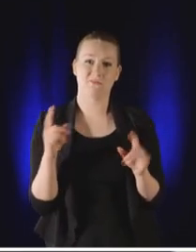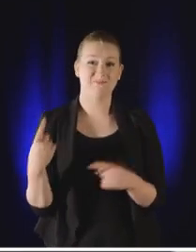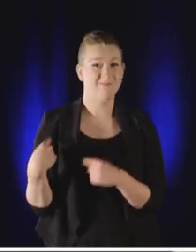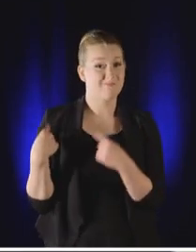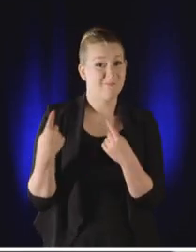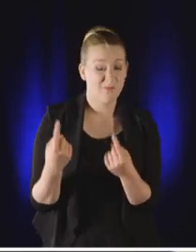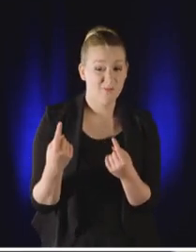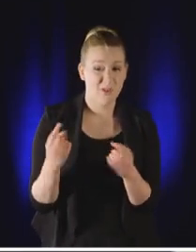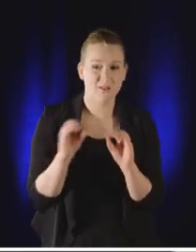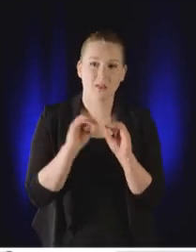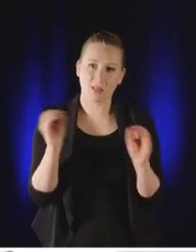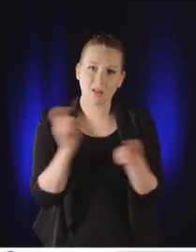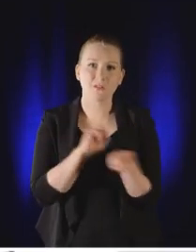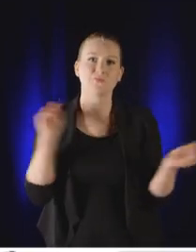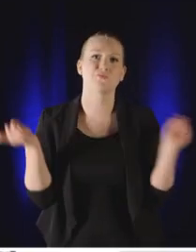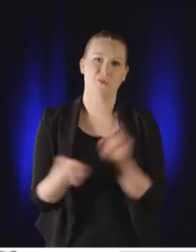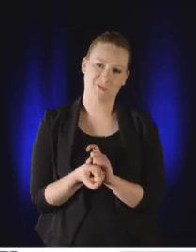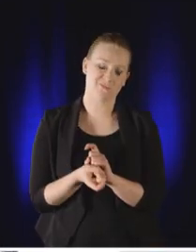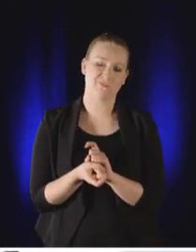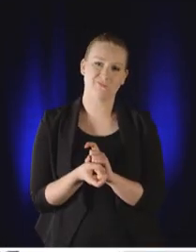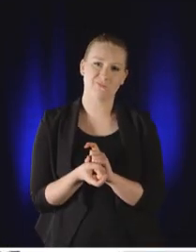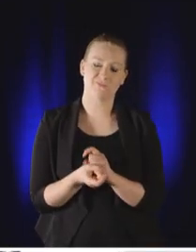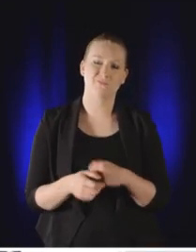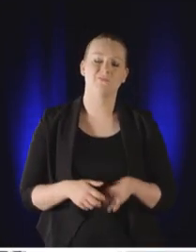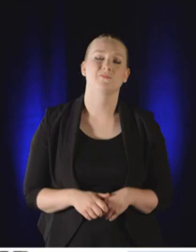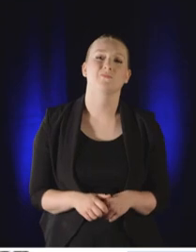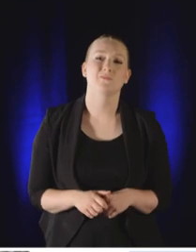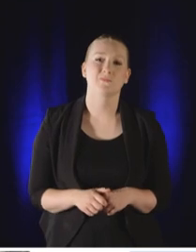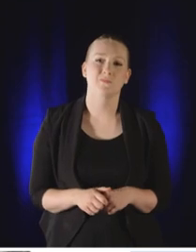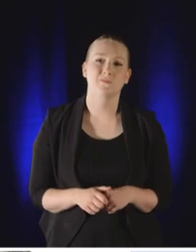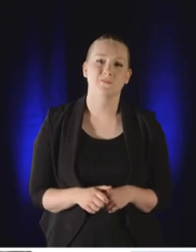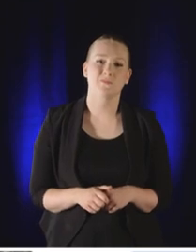to me. Absolutely nothing had changed.